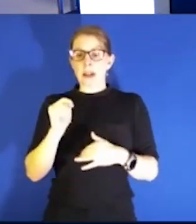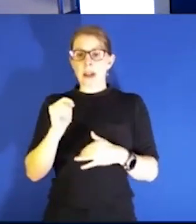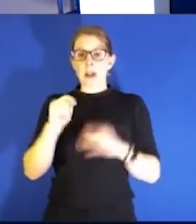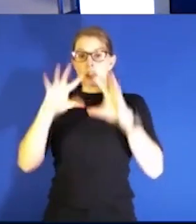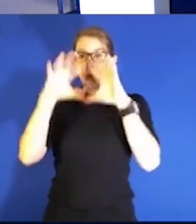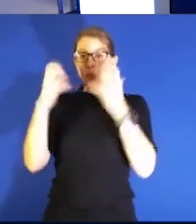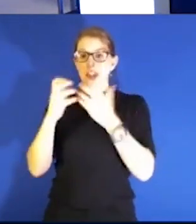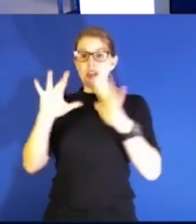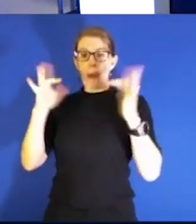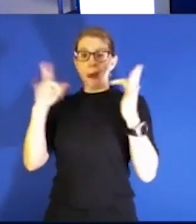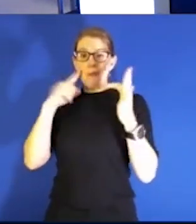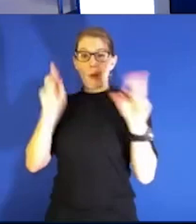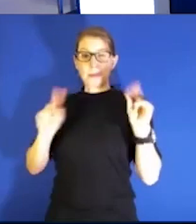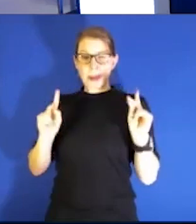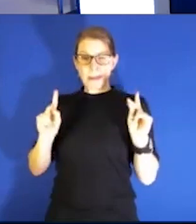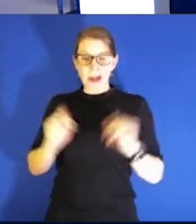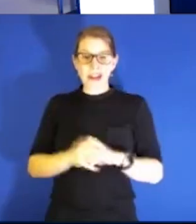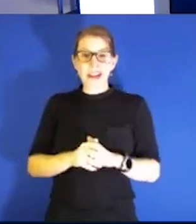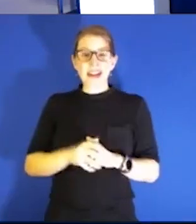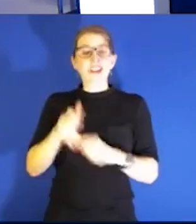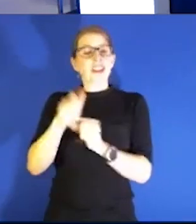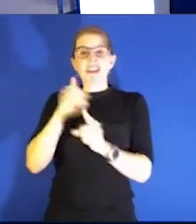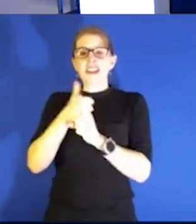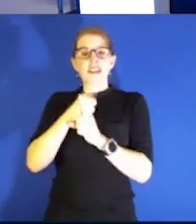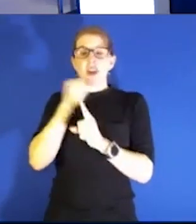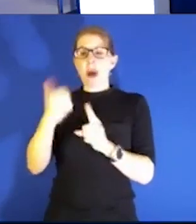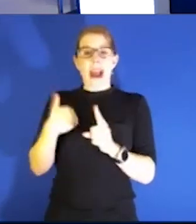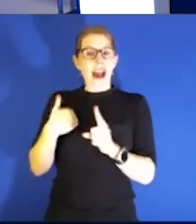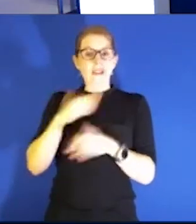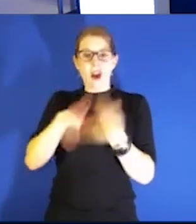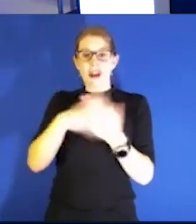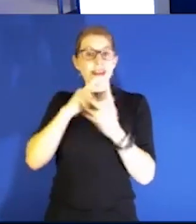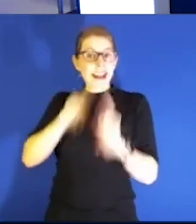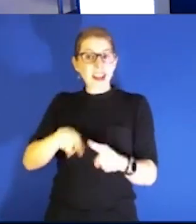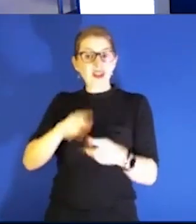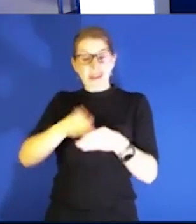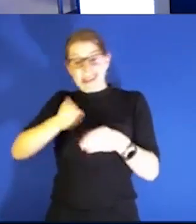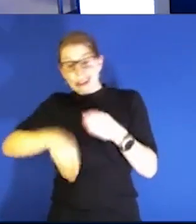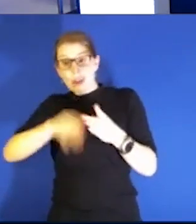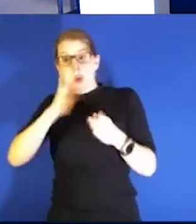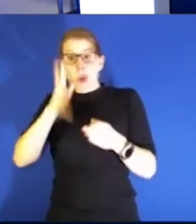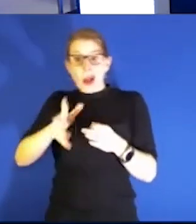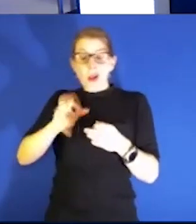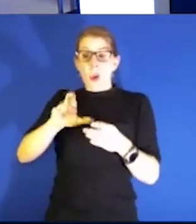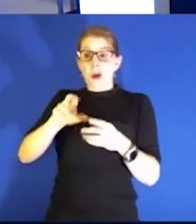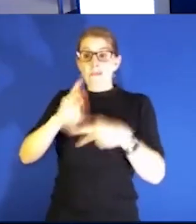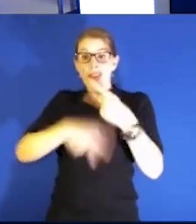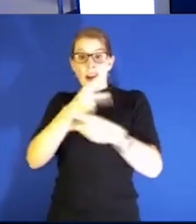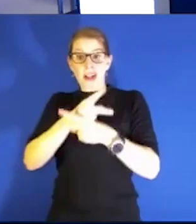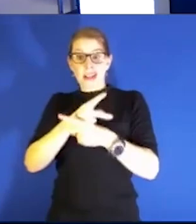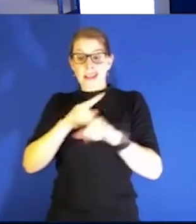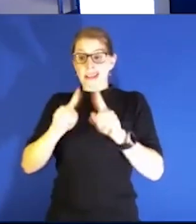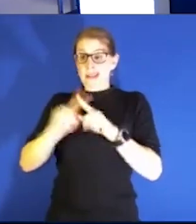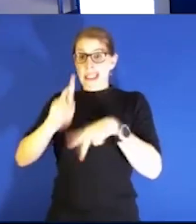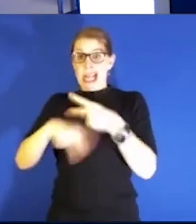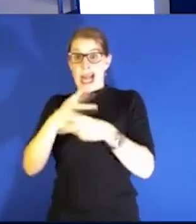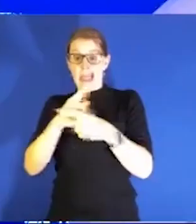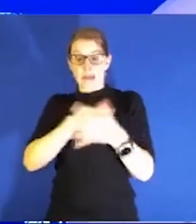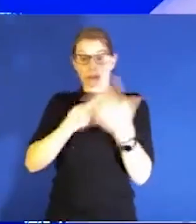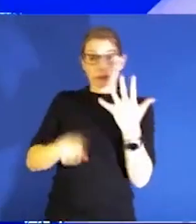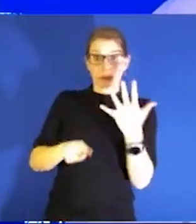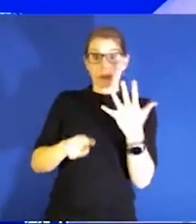I know that you don't have all the answers when it comes to when it's going to end or what these new variants are going to do, but what advice or what thoughts do you have? Yeah,